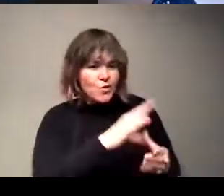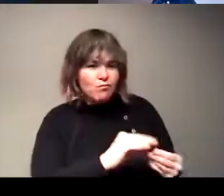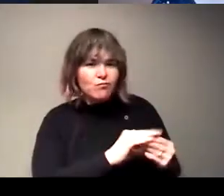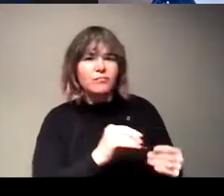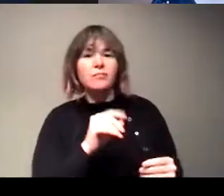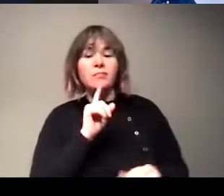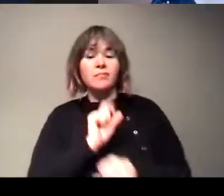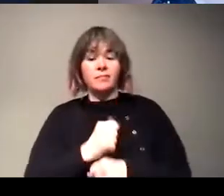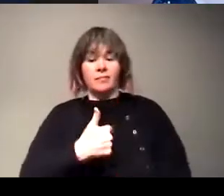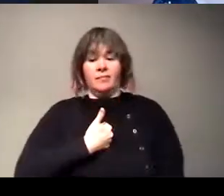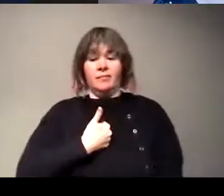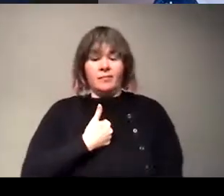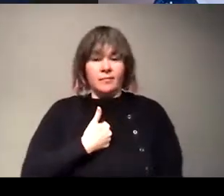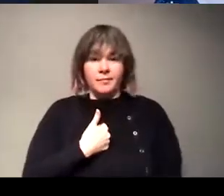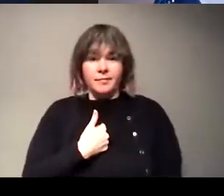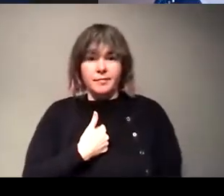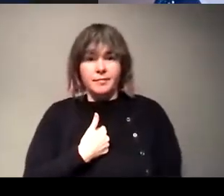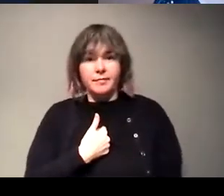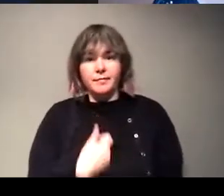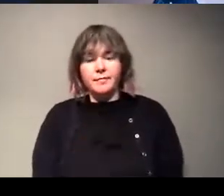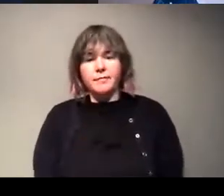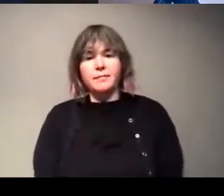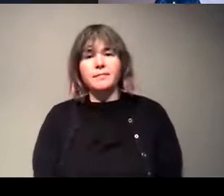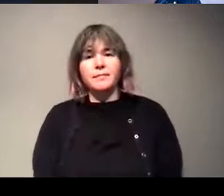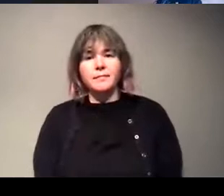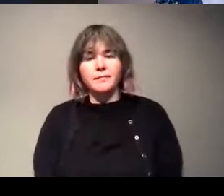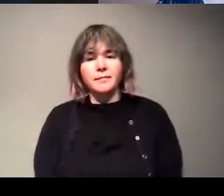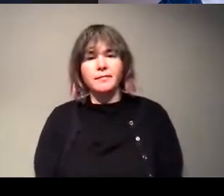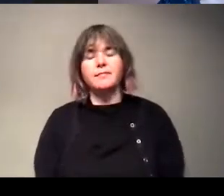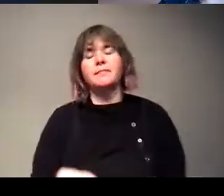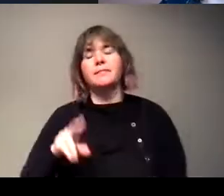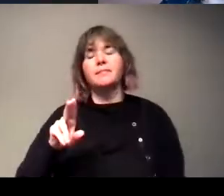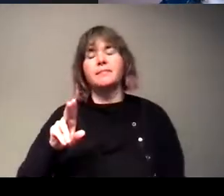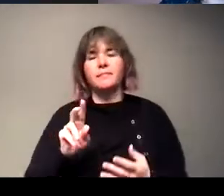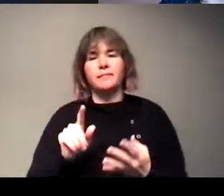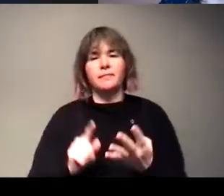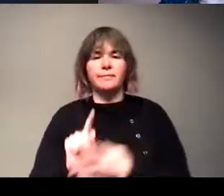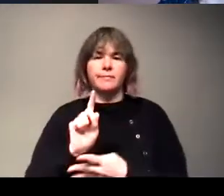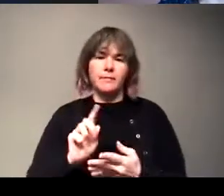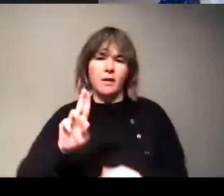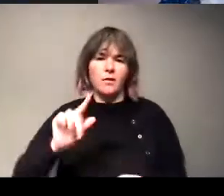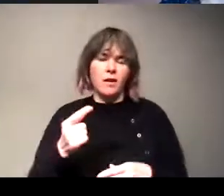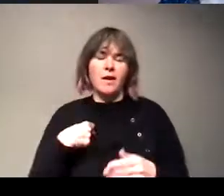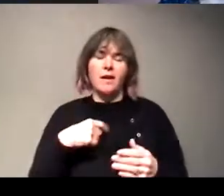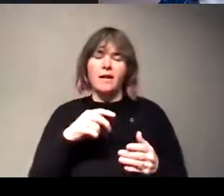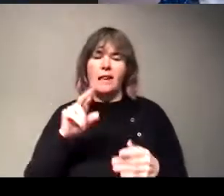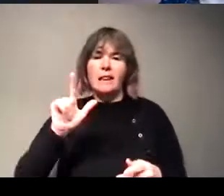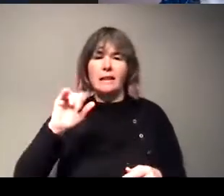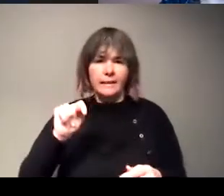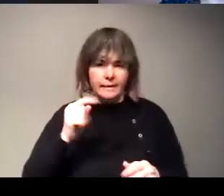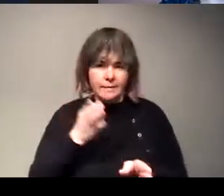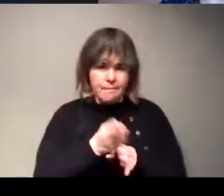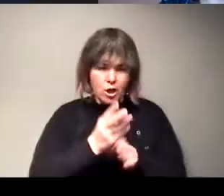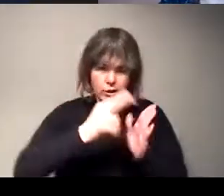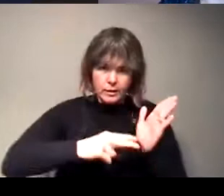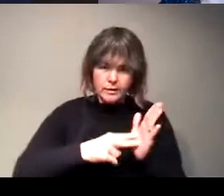I also when I was in undergrad, I was actually a literature major. So my thesis